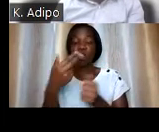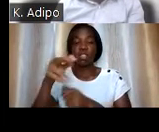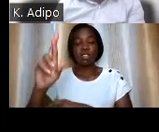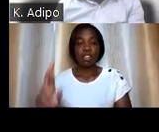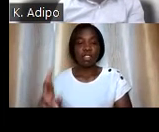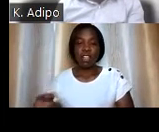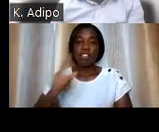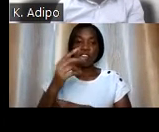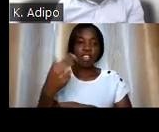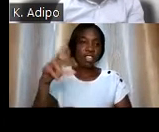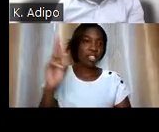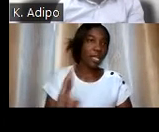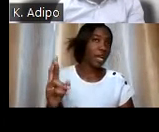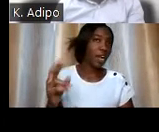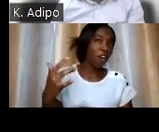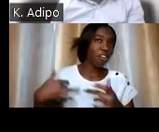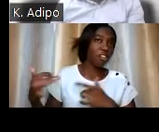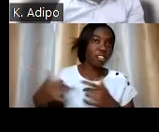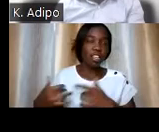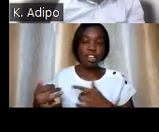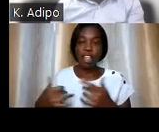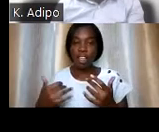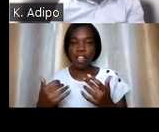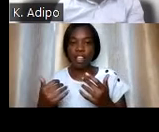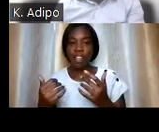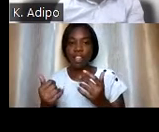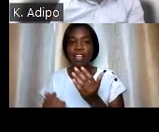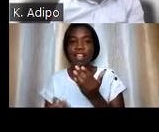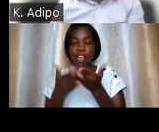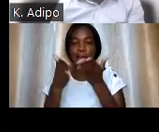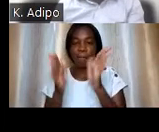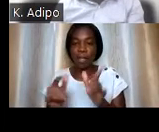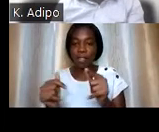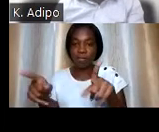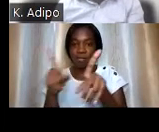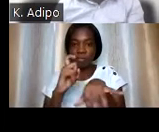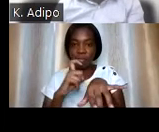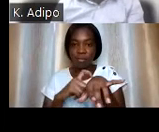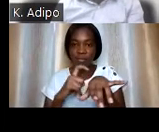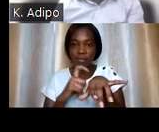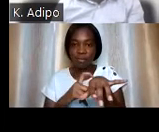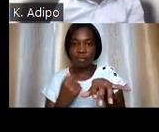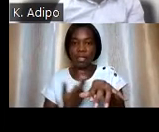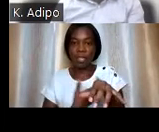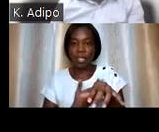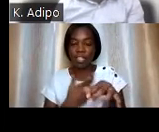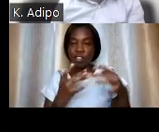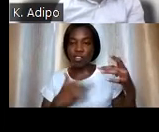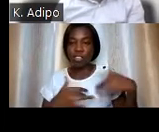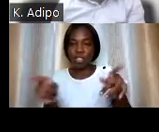considered a therapist. Yet also, we are looked at as